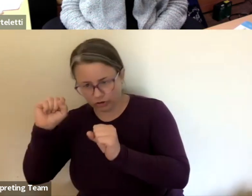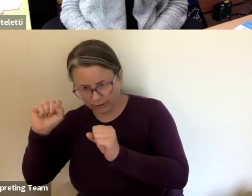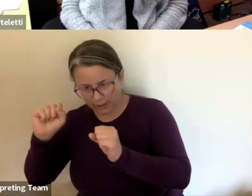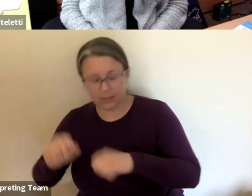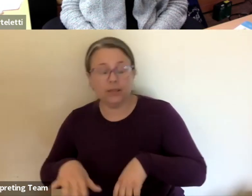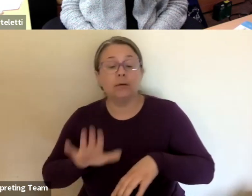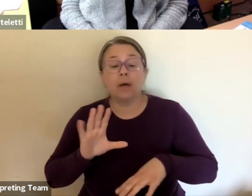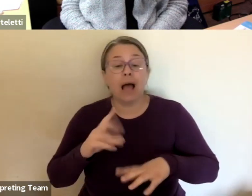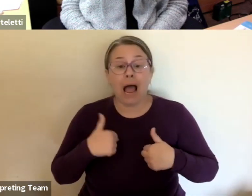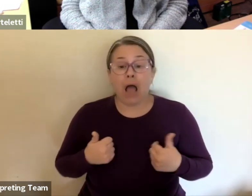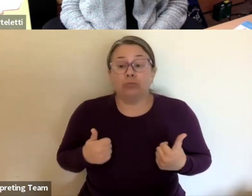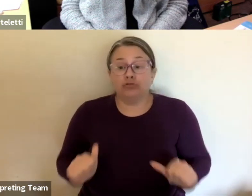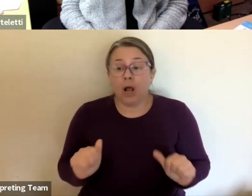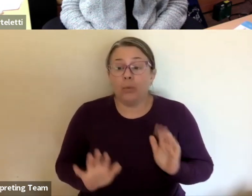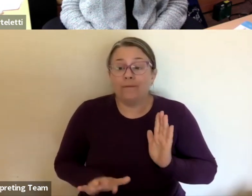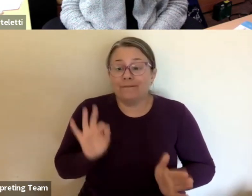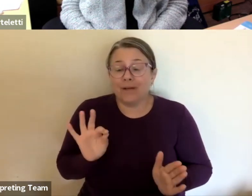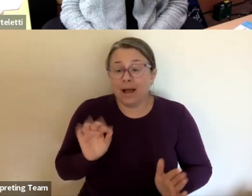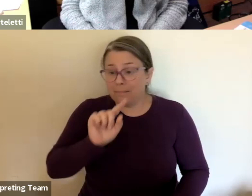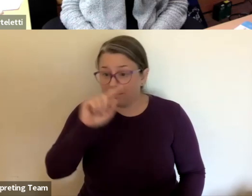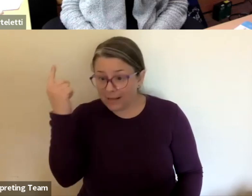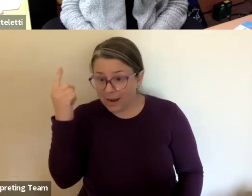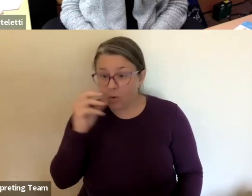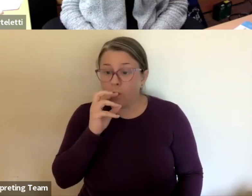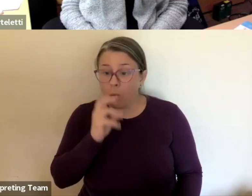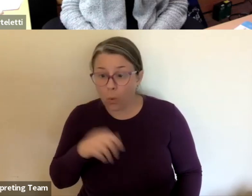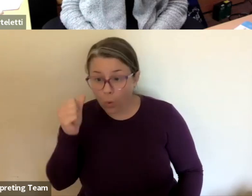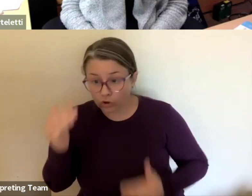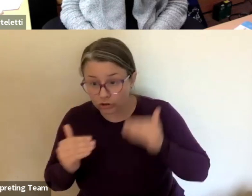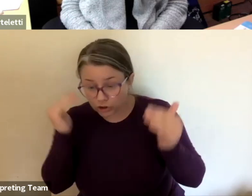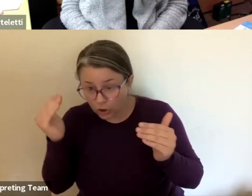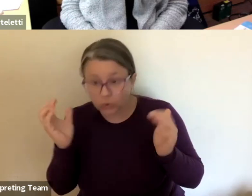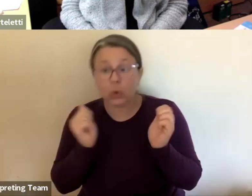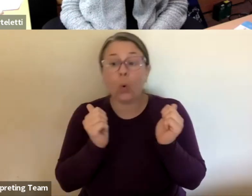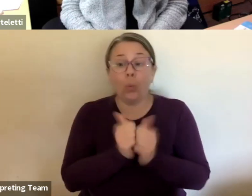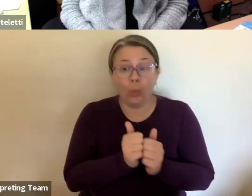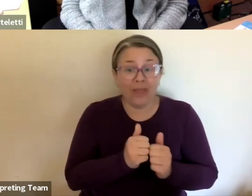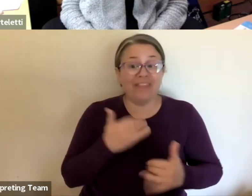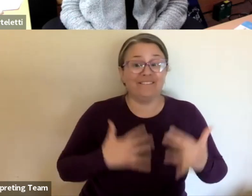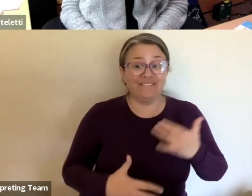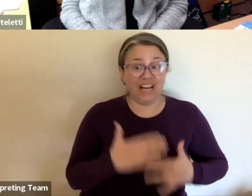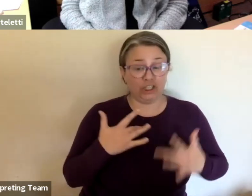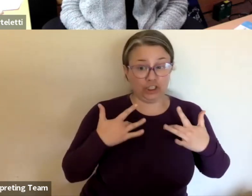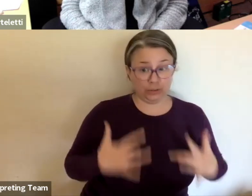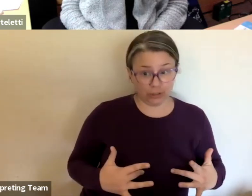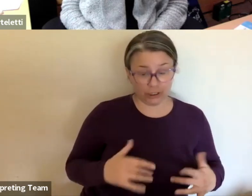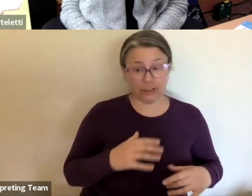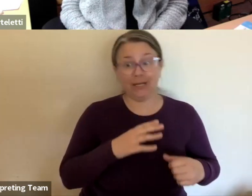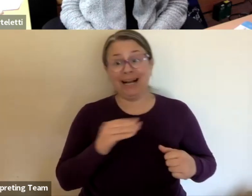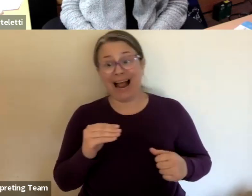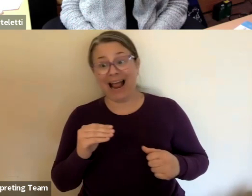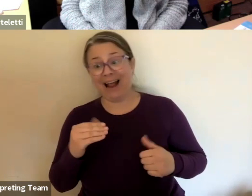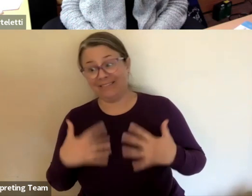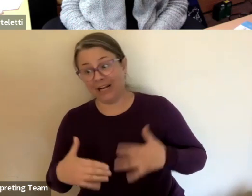and depression who are willing to exercise for 4 months. Oh my gosh. Yes, the